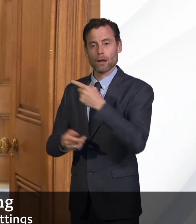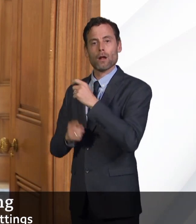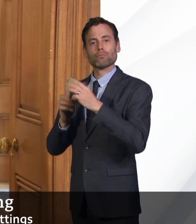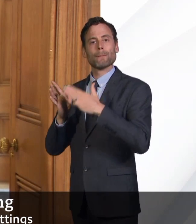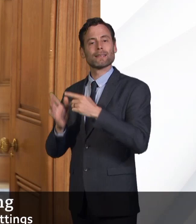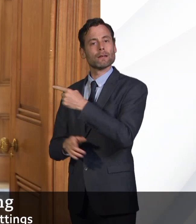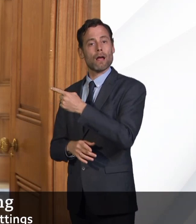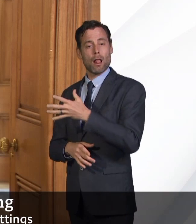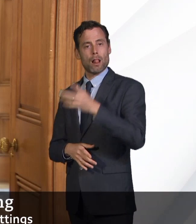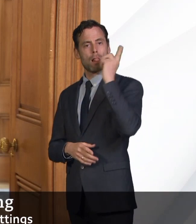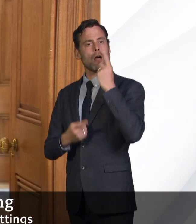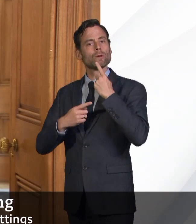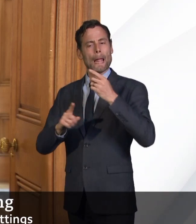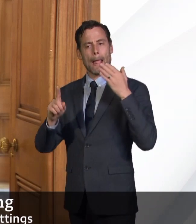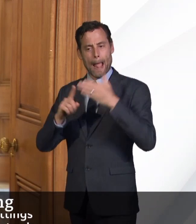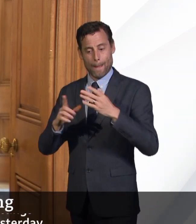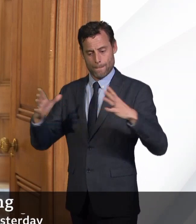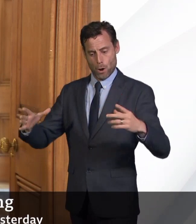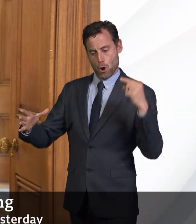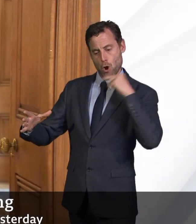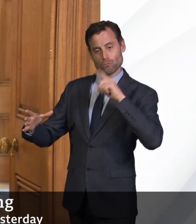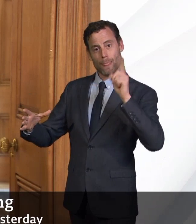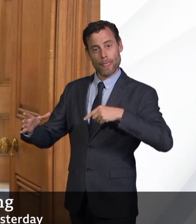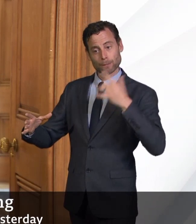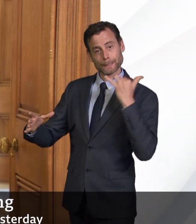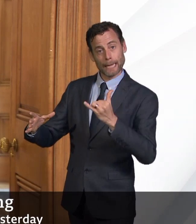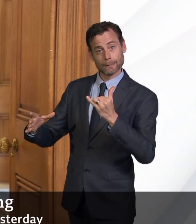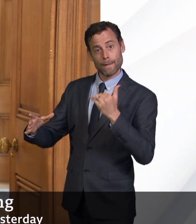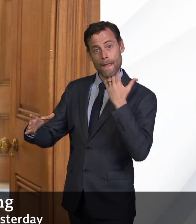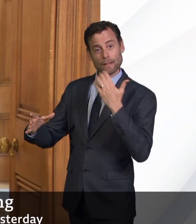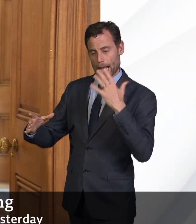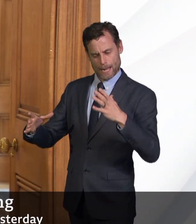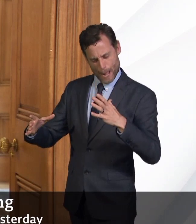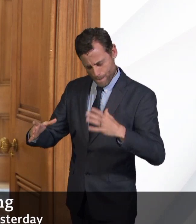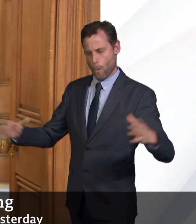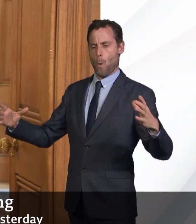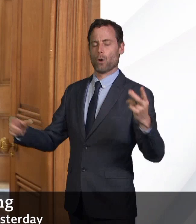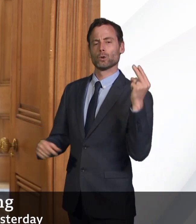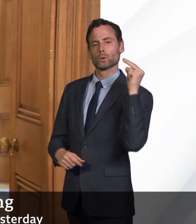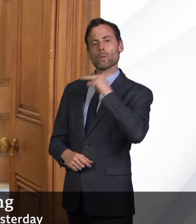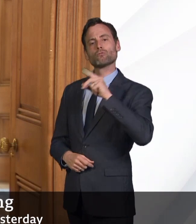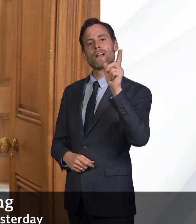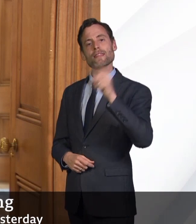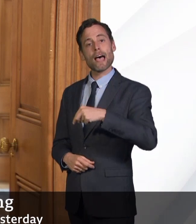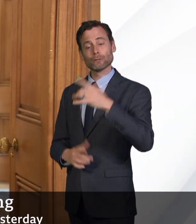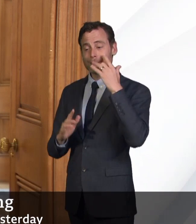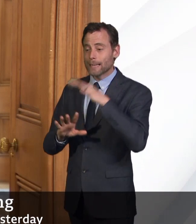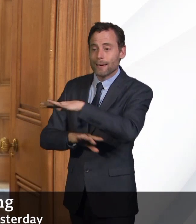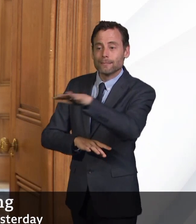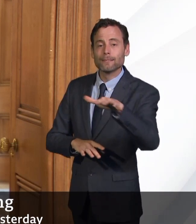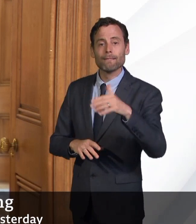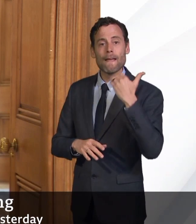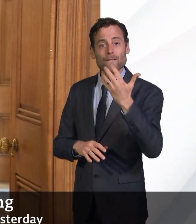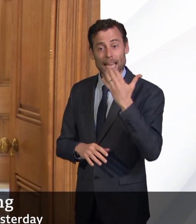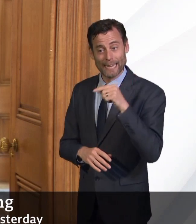to 200,000 test capacity per day. That's going to be important as we start to develop some of our